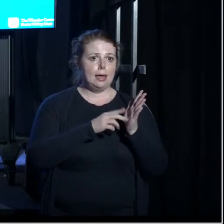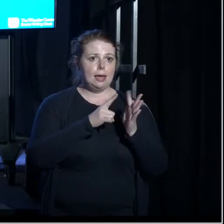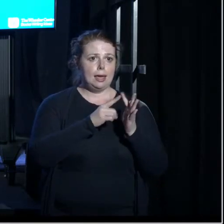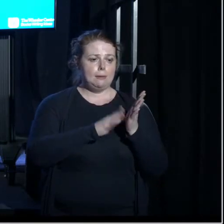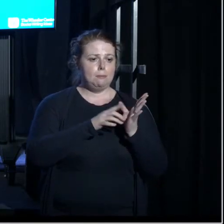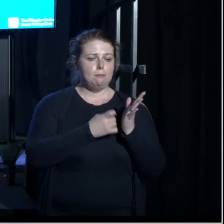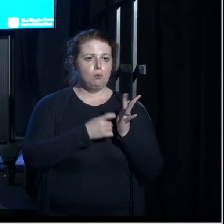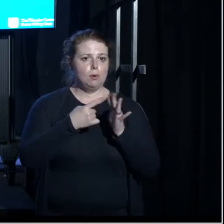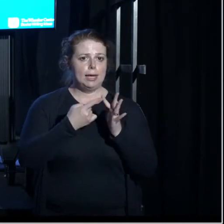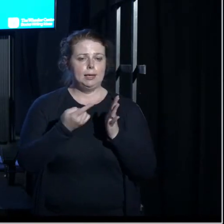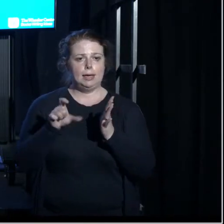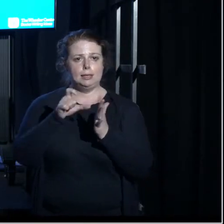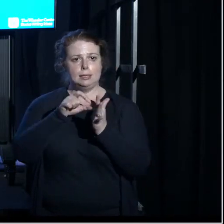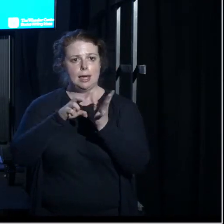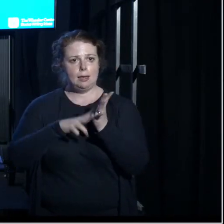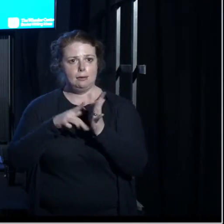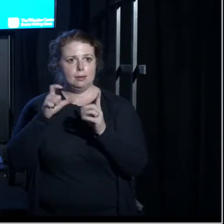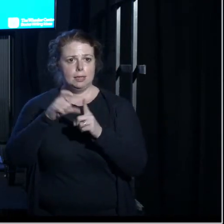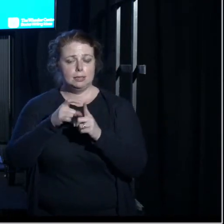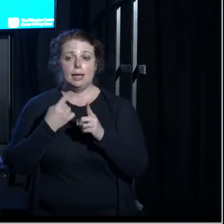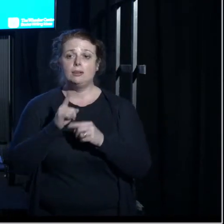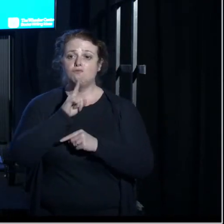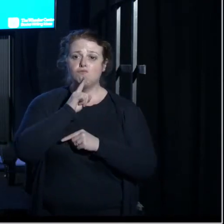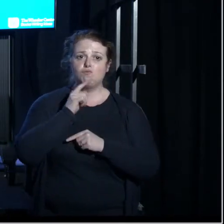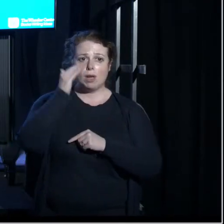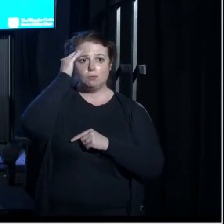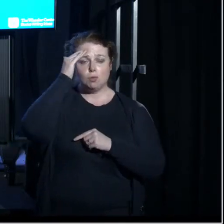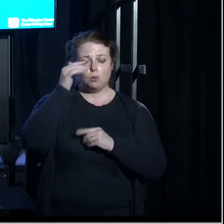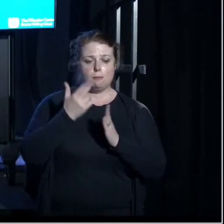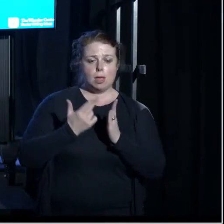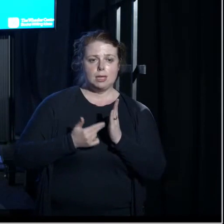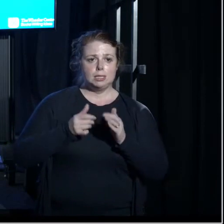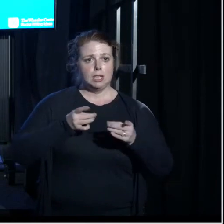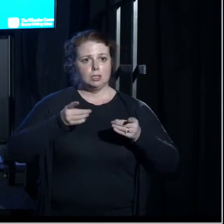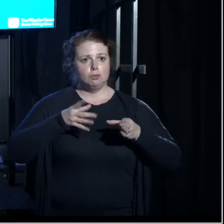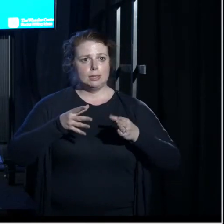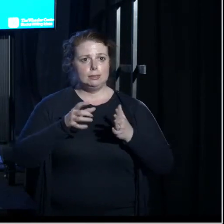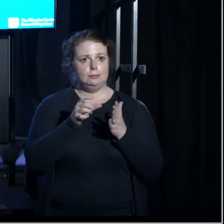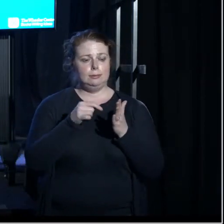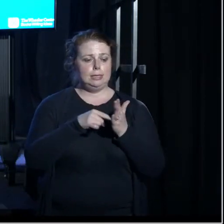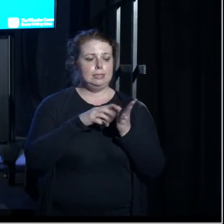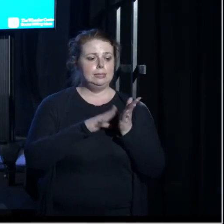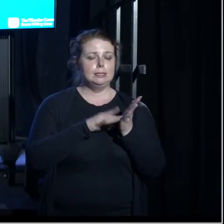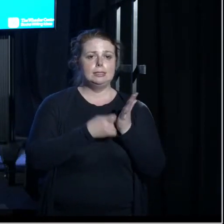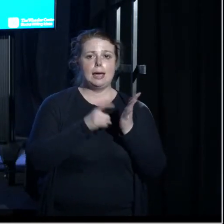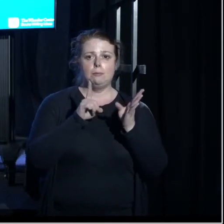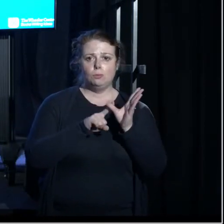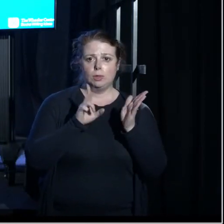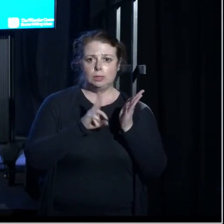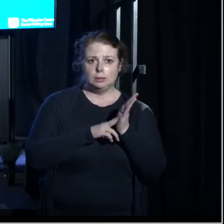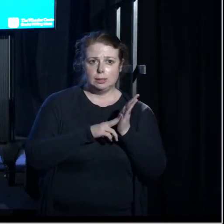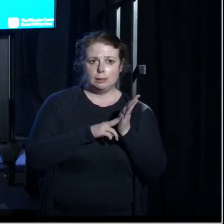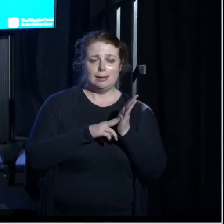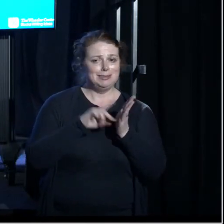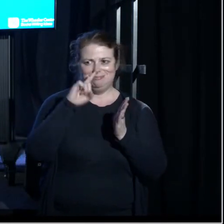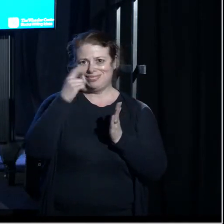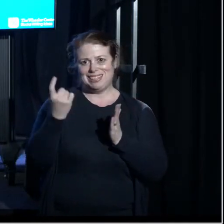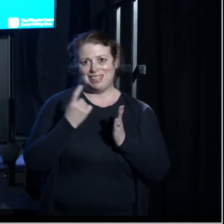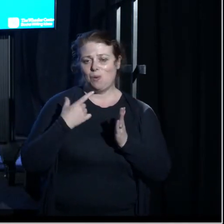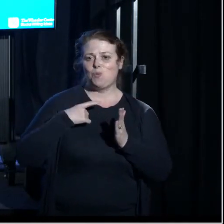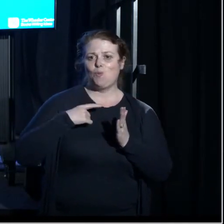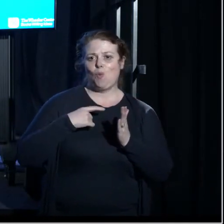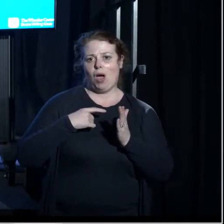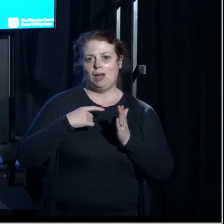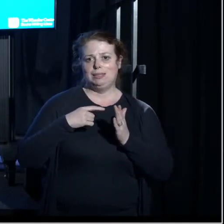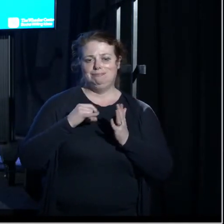David Stavanger, and Red Room Artistic Director Tamron Bennett. Unfortunately, they couldn't be here tonight in person due to the border